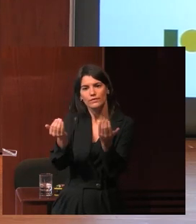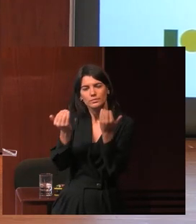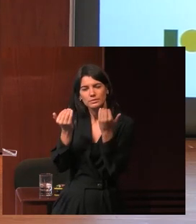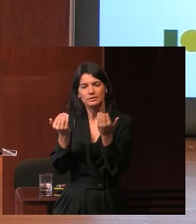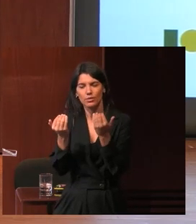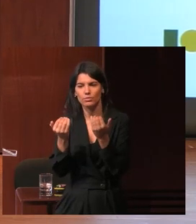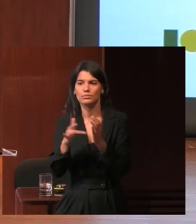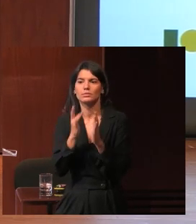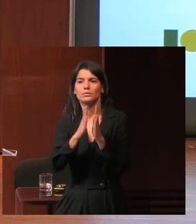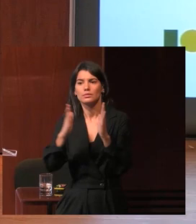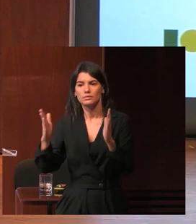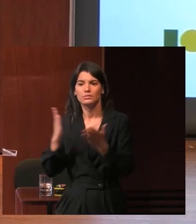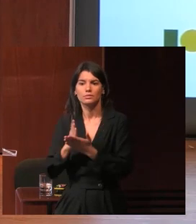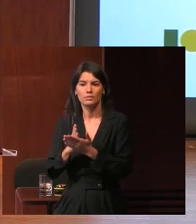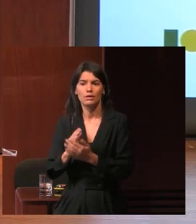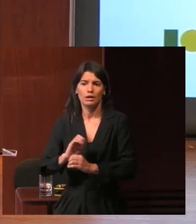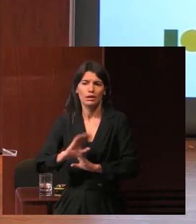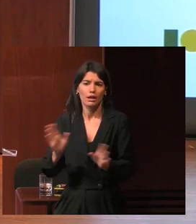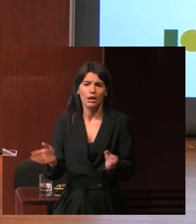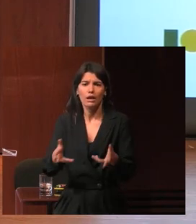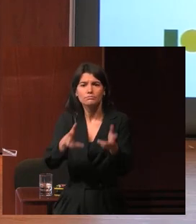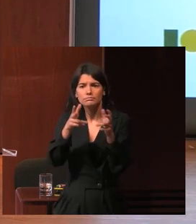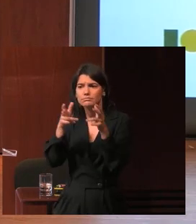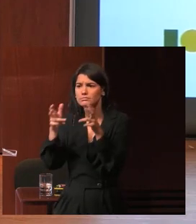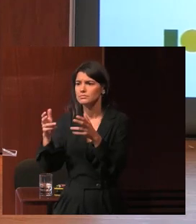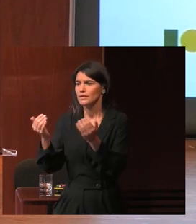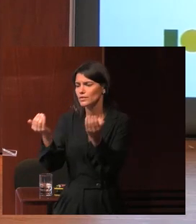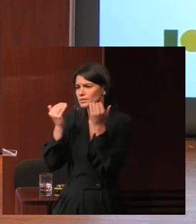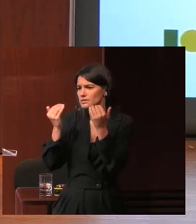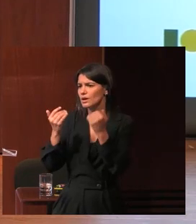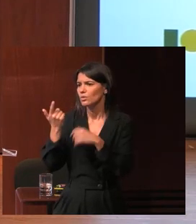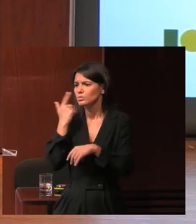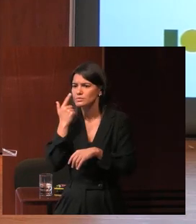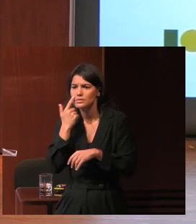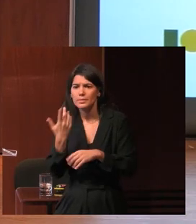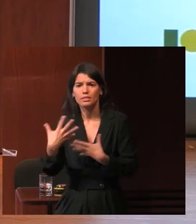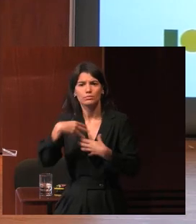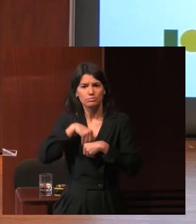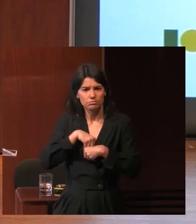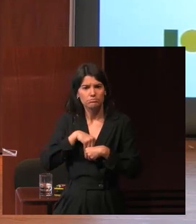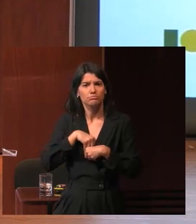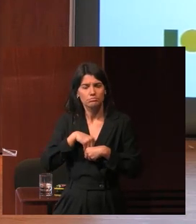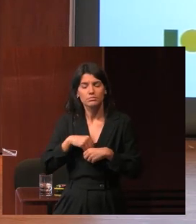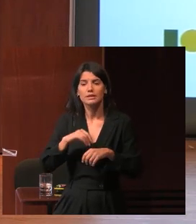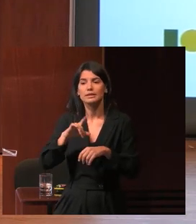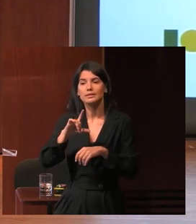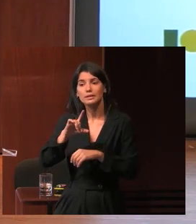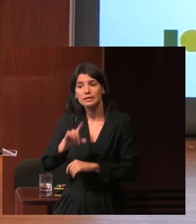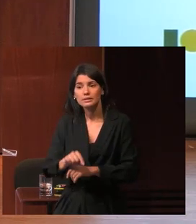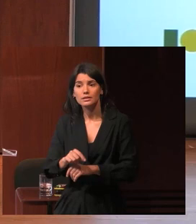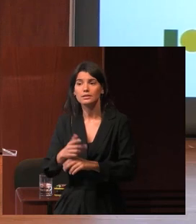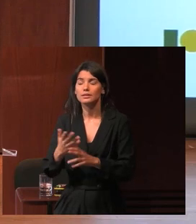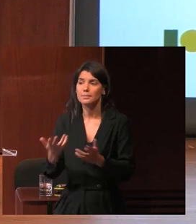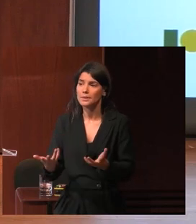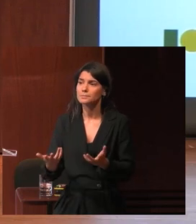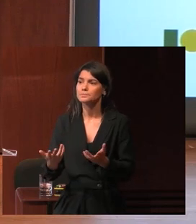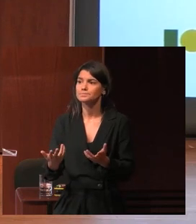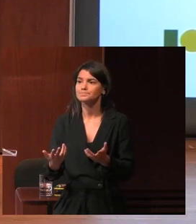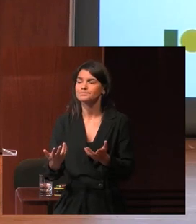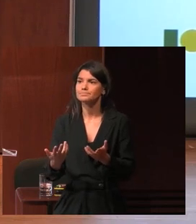getting information, getting knowledge, and it's also acquiring attitudes, acquiring approaches